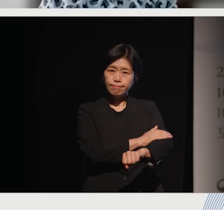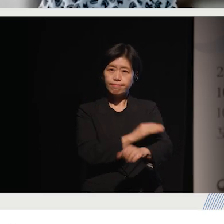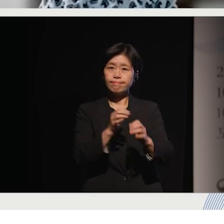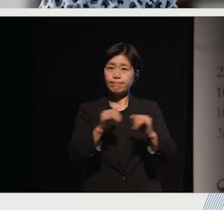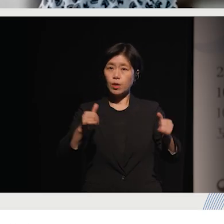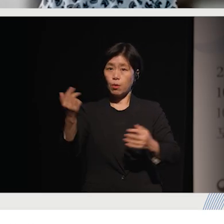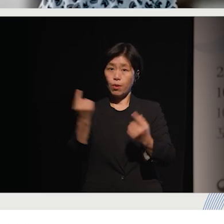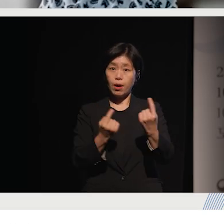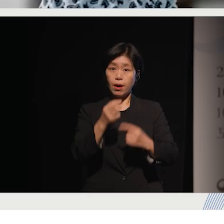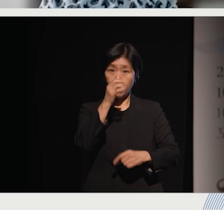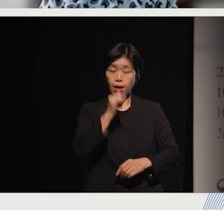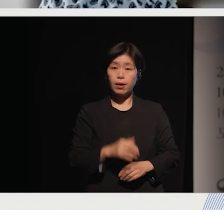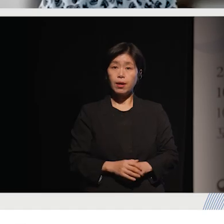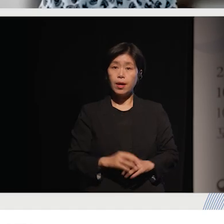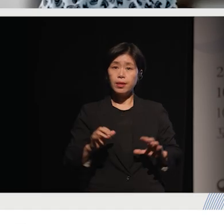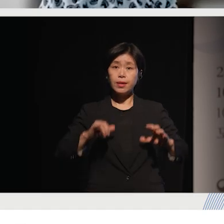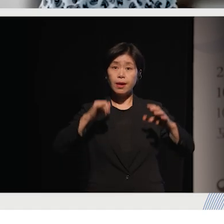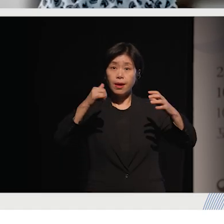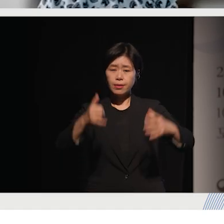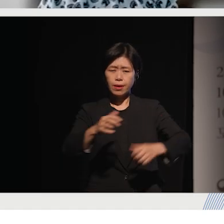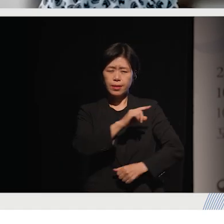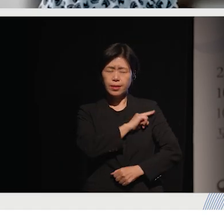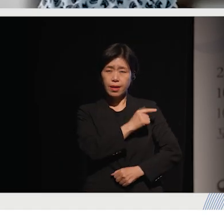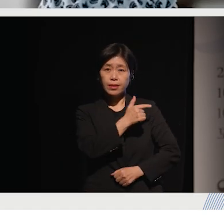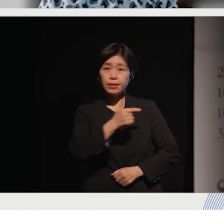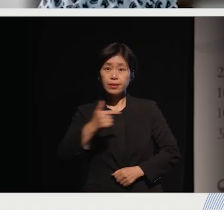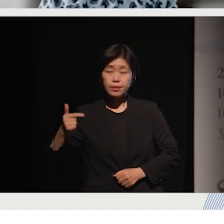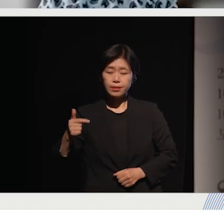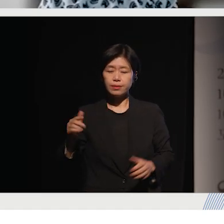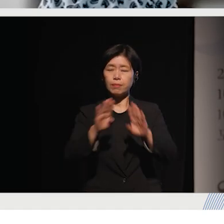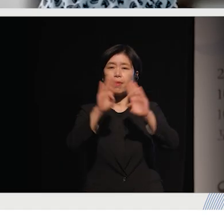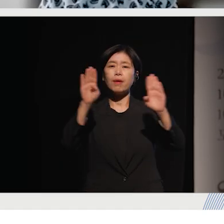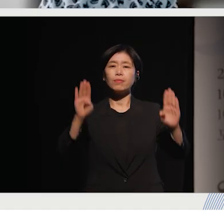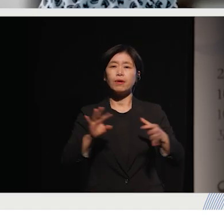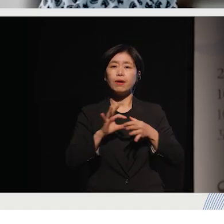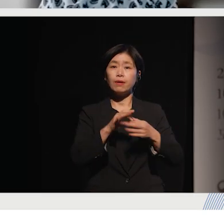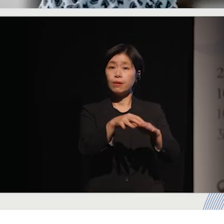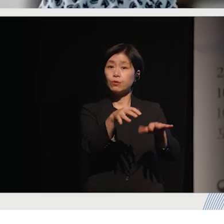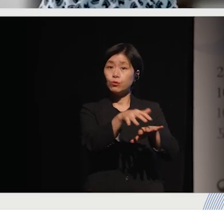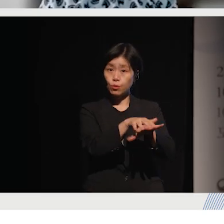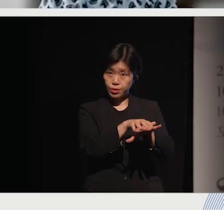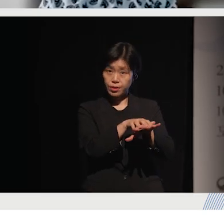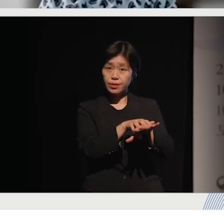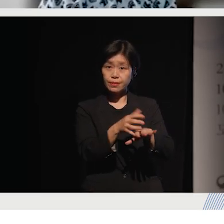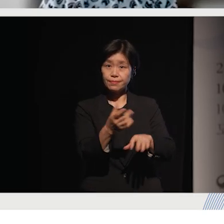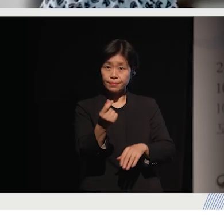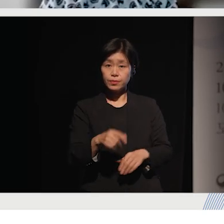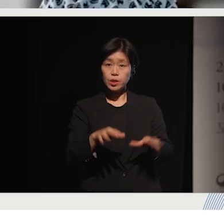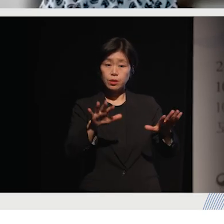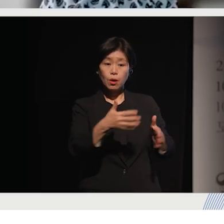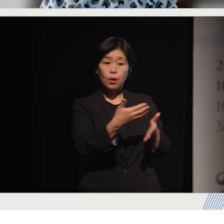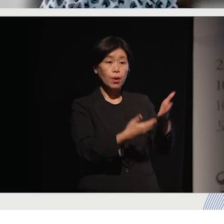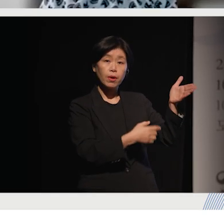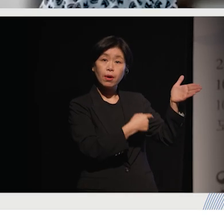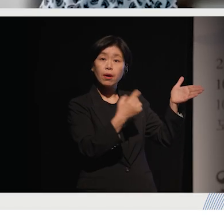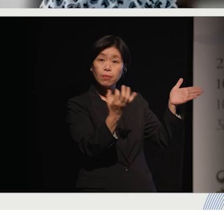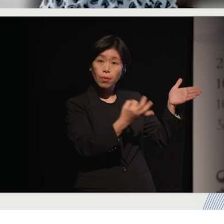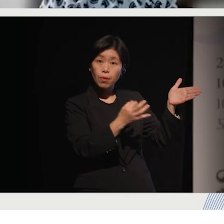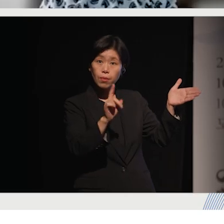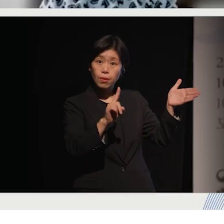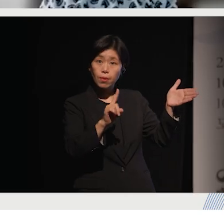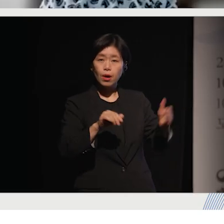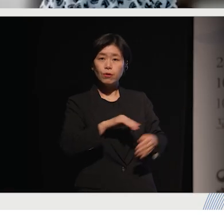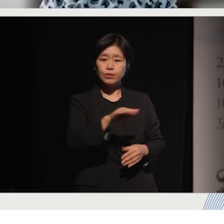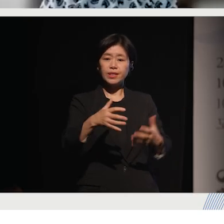larger museum organizations in the world. And on the screen right now is a photograph of the Smithsonian Castle, which is the